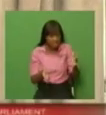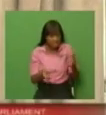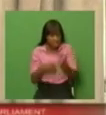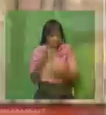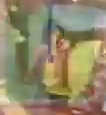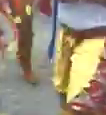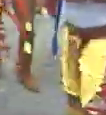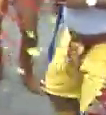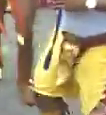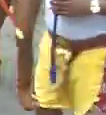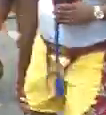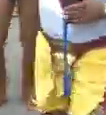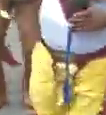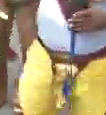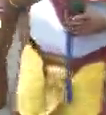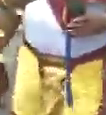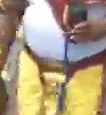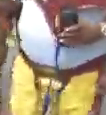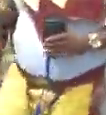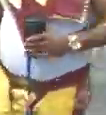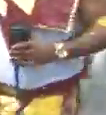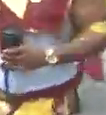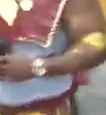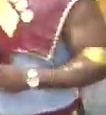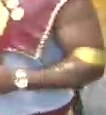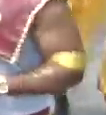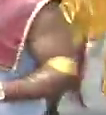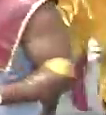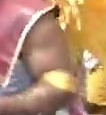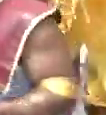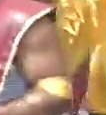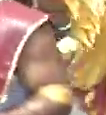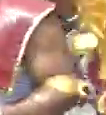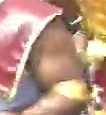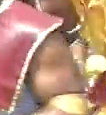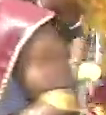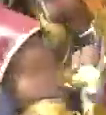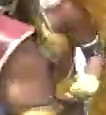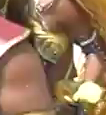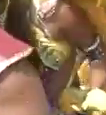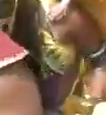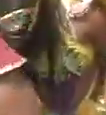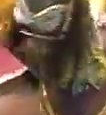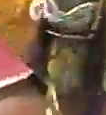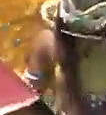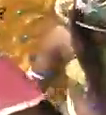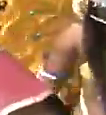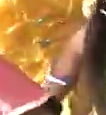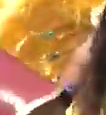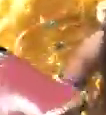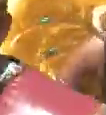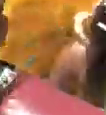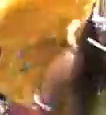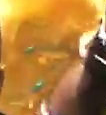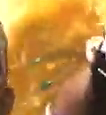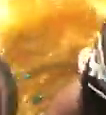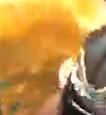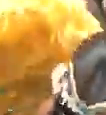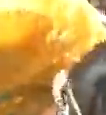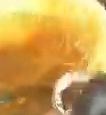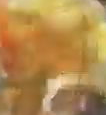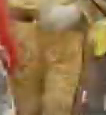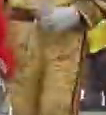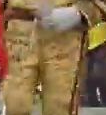products being produced. And while a new and improved Carnival product is being proposed, he also indicated that his ministry will be looking